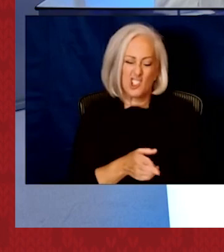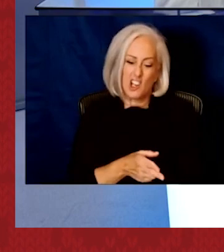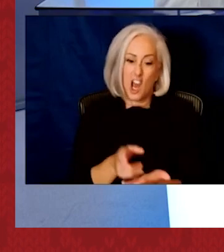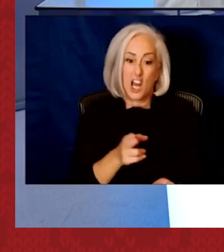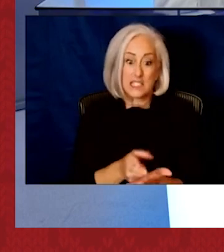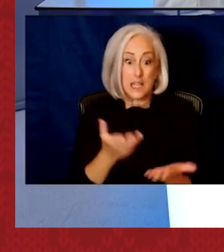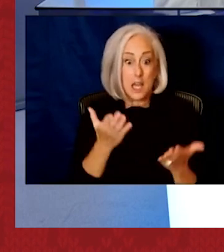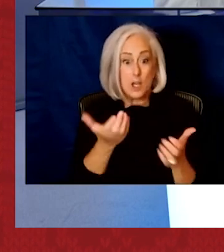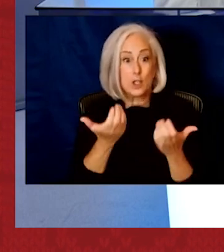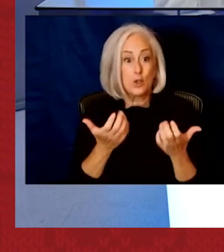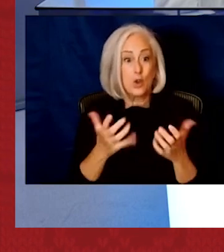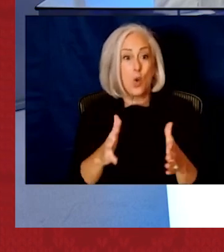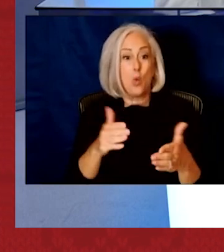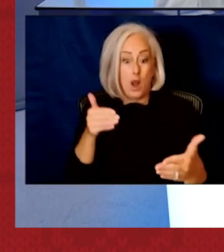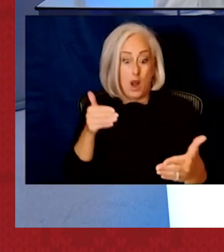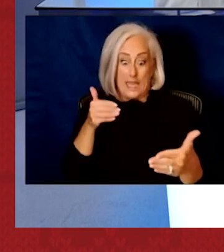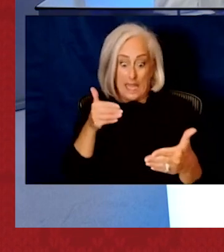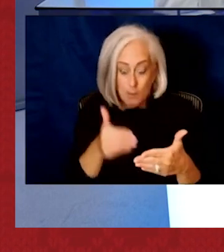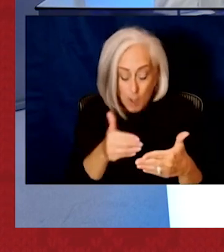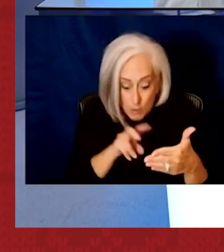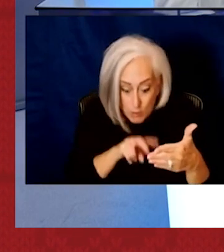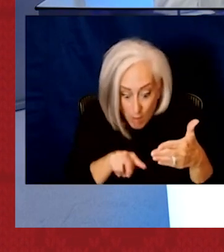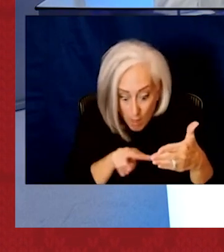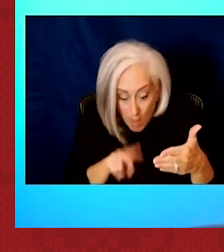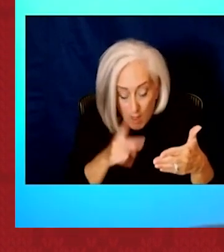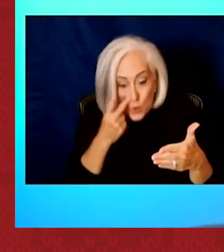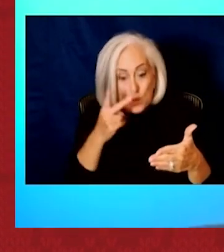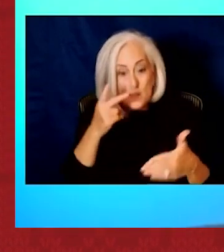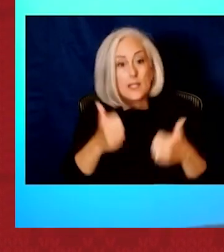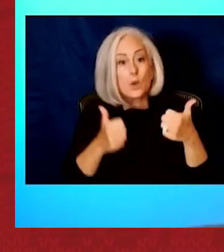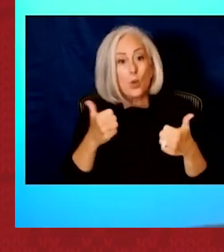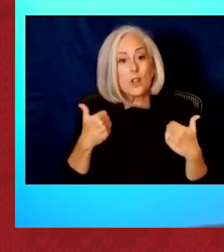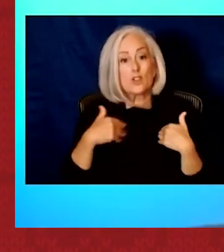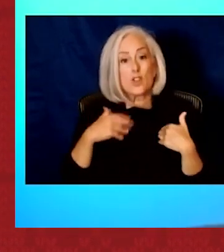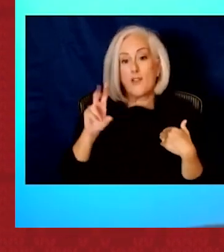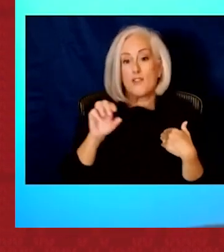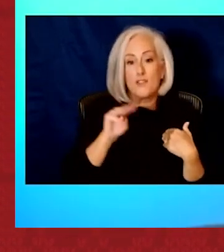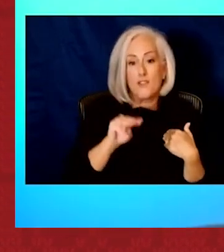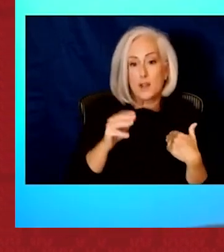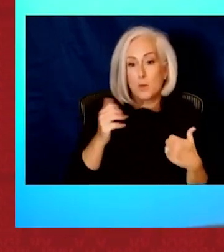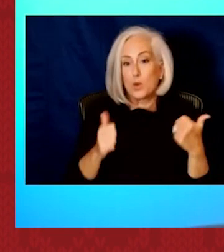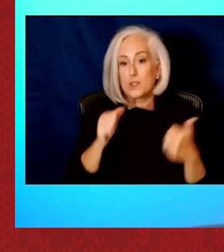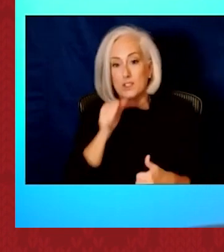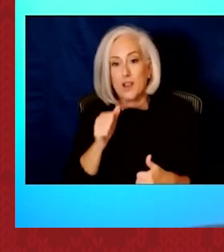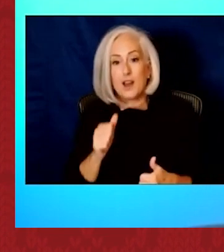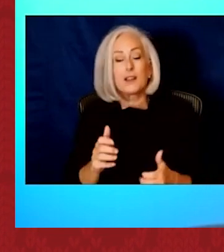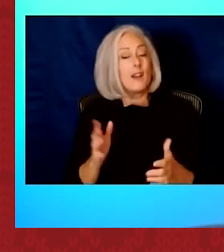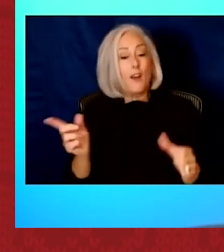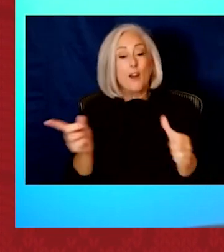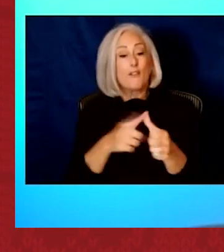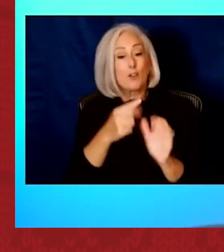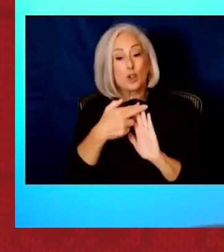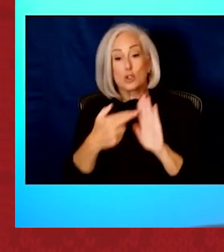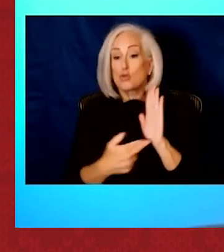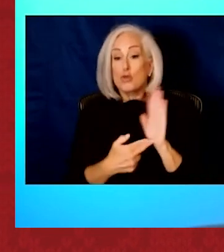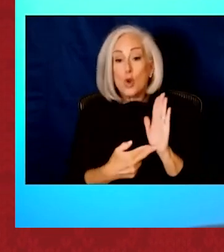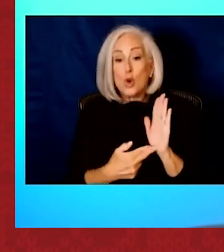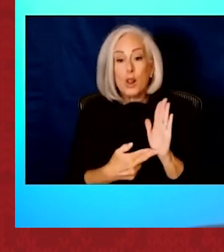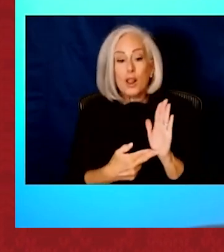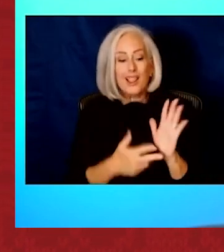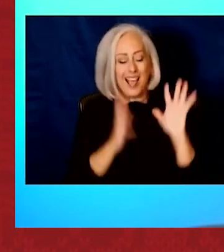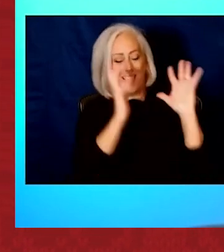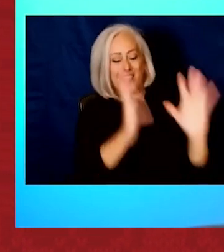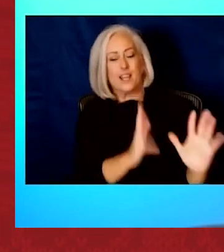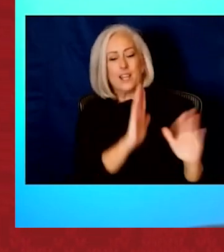personal to figure it out, Steve. So first rule is just consider them all. Just leave all snakes alone is a good good mantra to live